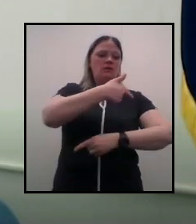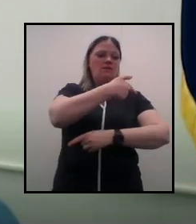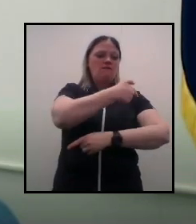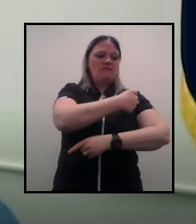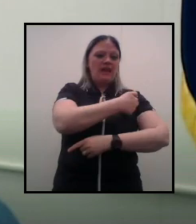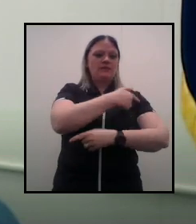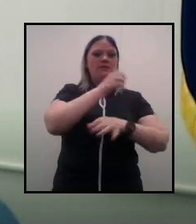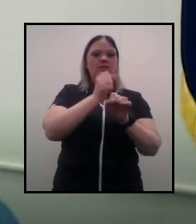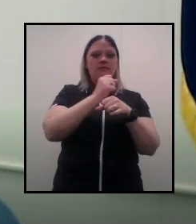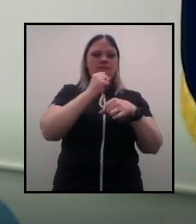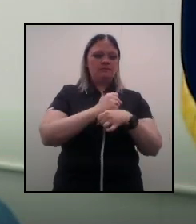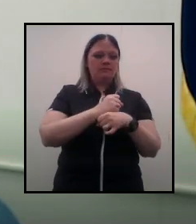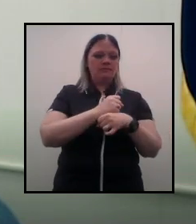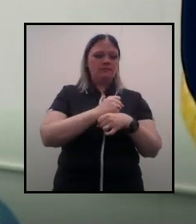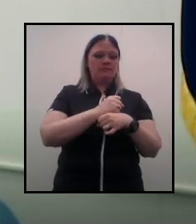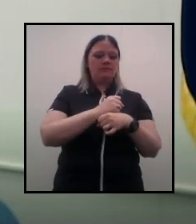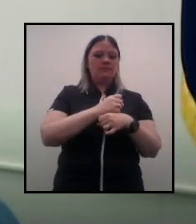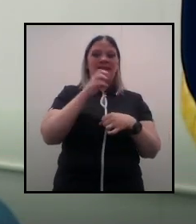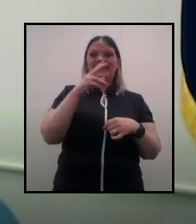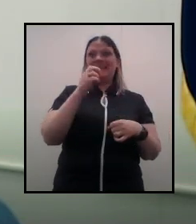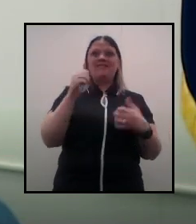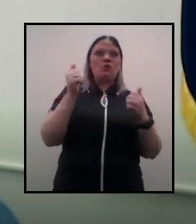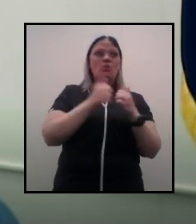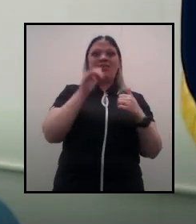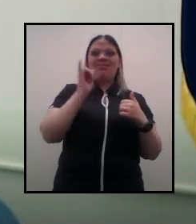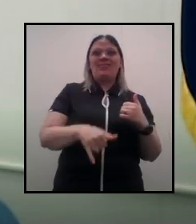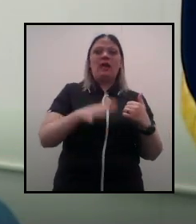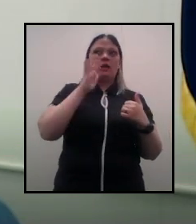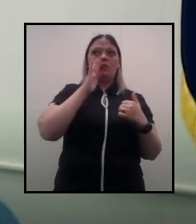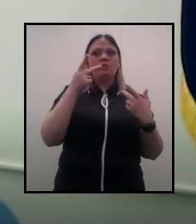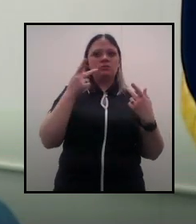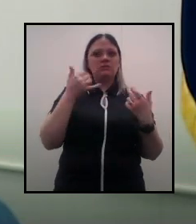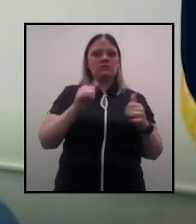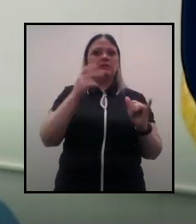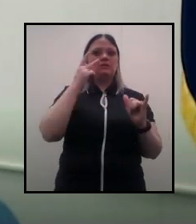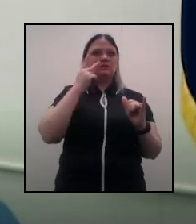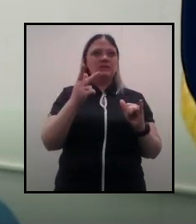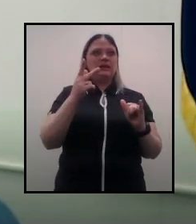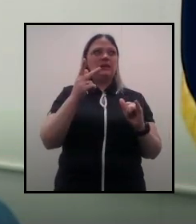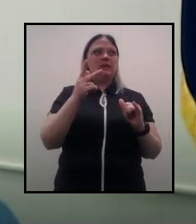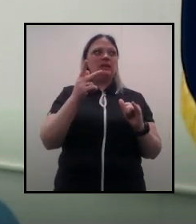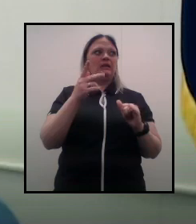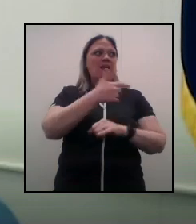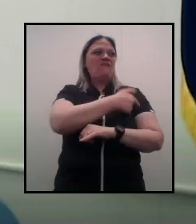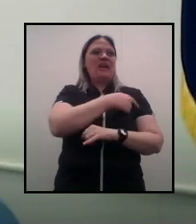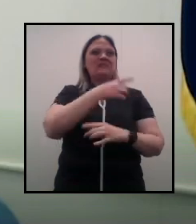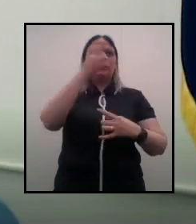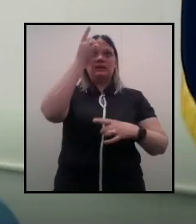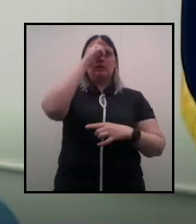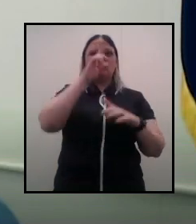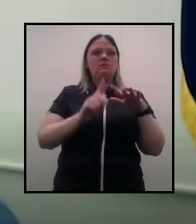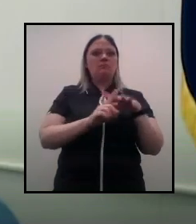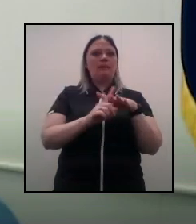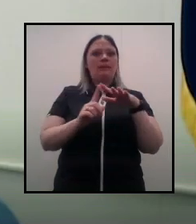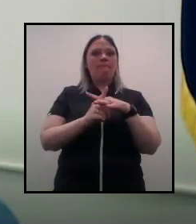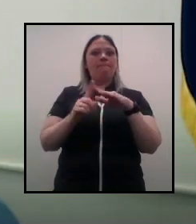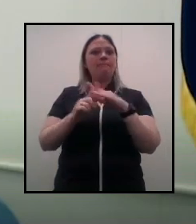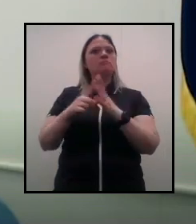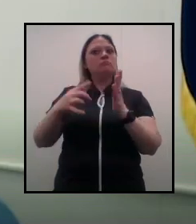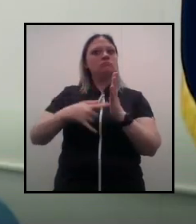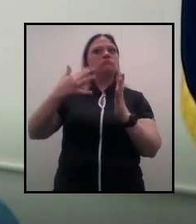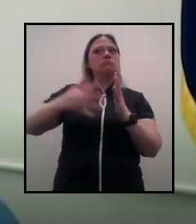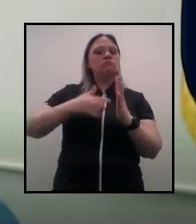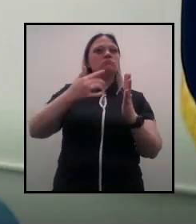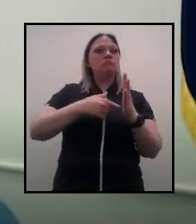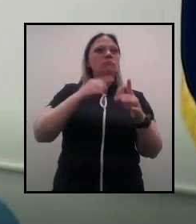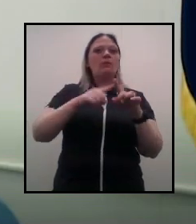preventable disease. And even then, we still see vaccine preventable diseases pop up once in a while, but we're going to have to figure